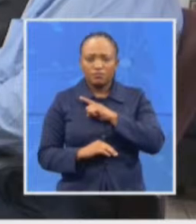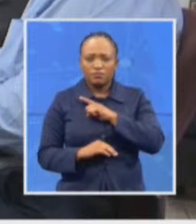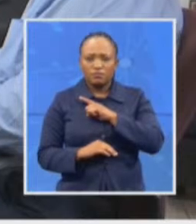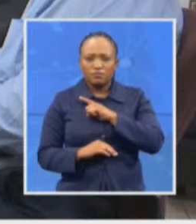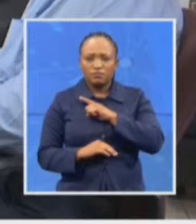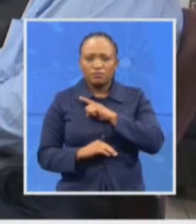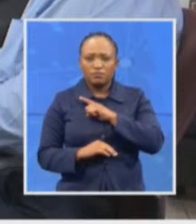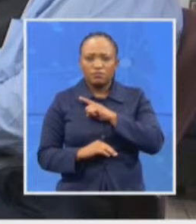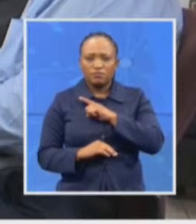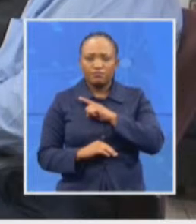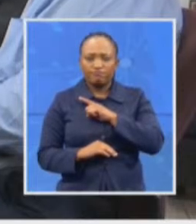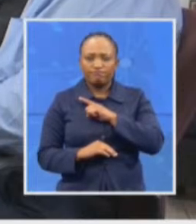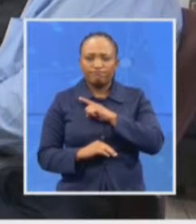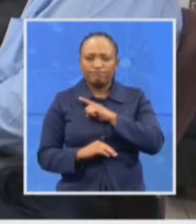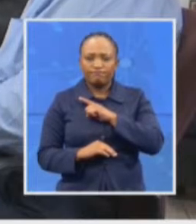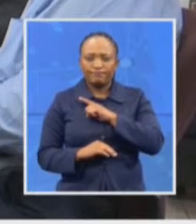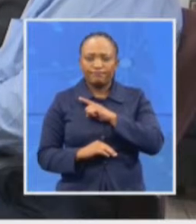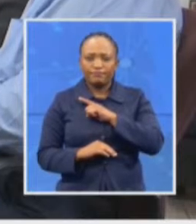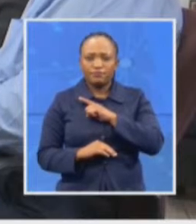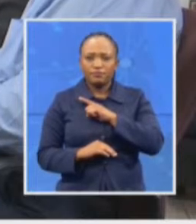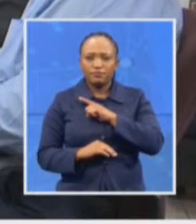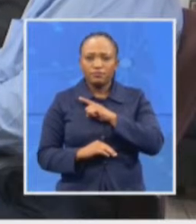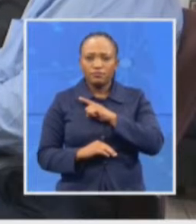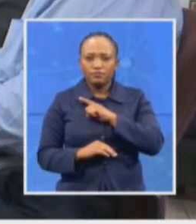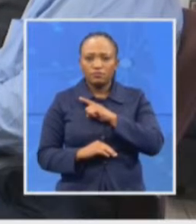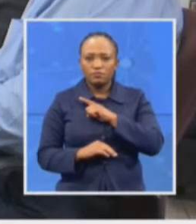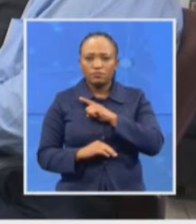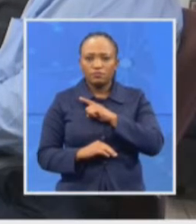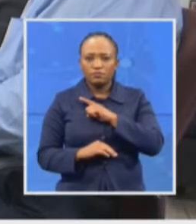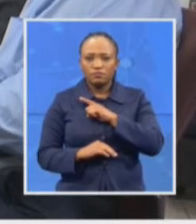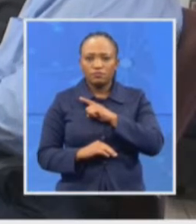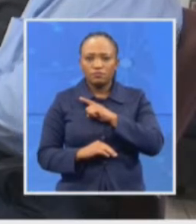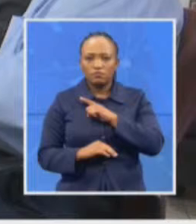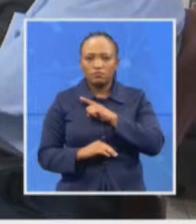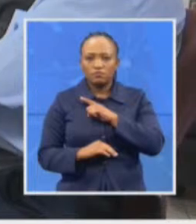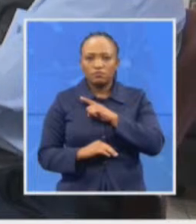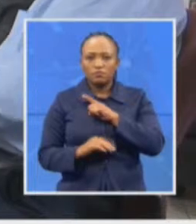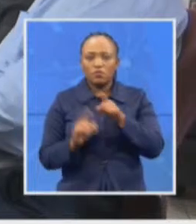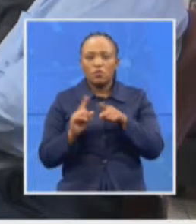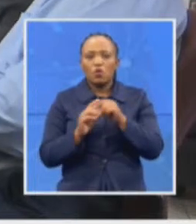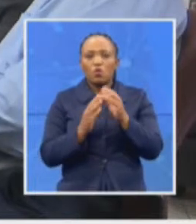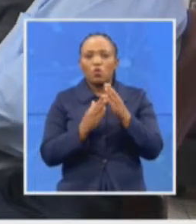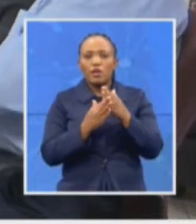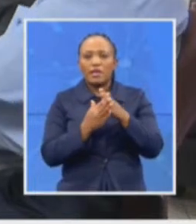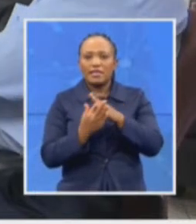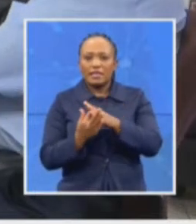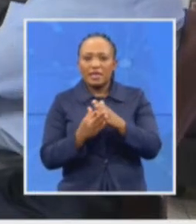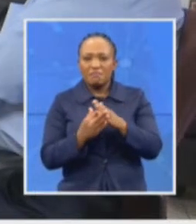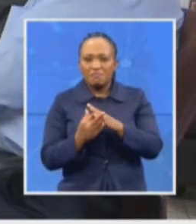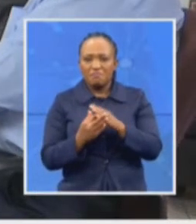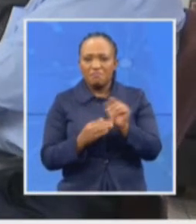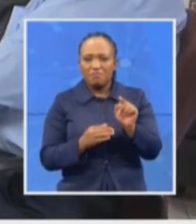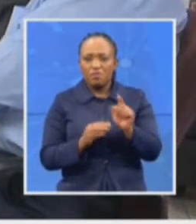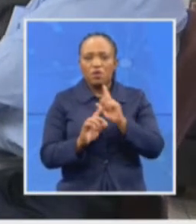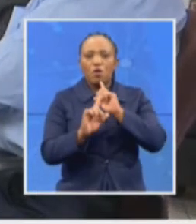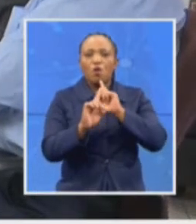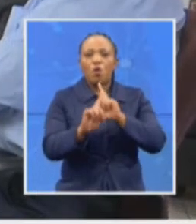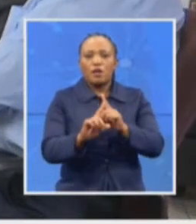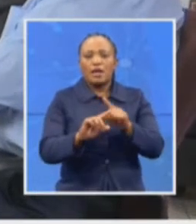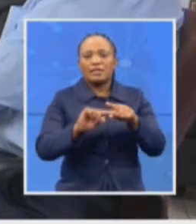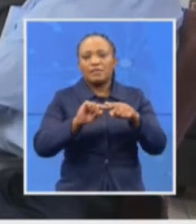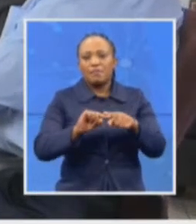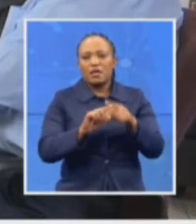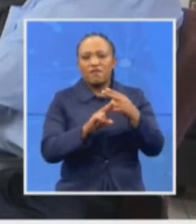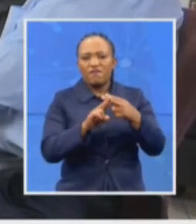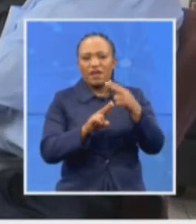Okay, so I've read the interim order. It's of interim nature pending finalization. And perhaps I should say